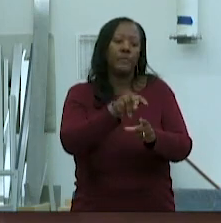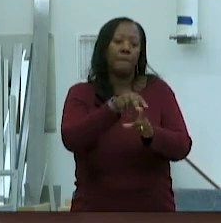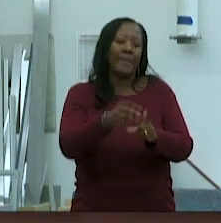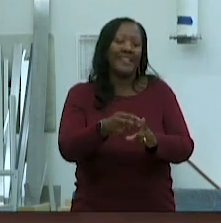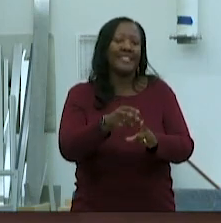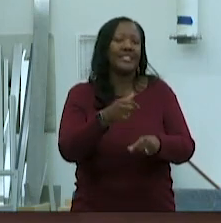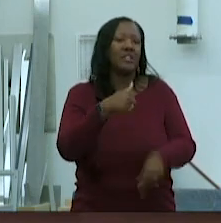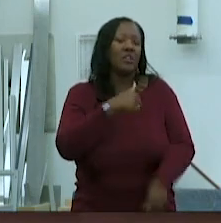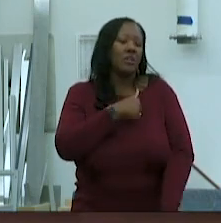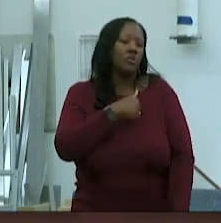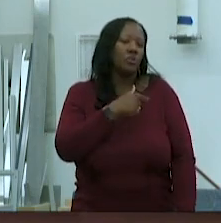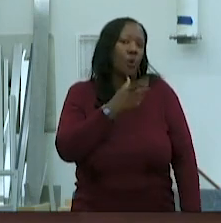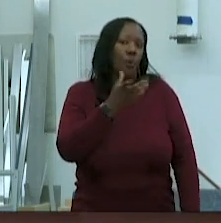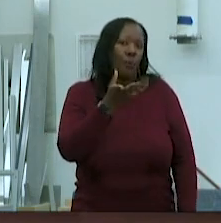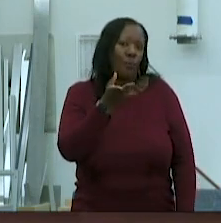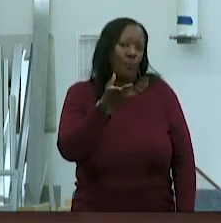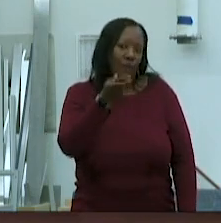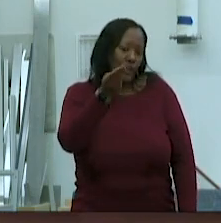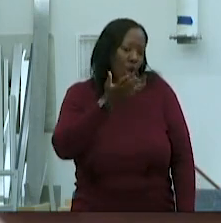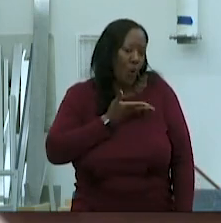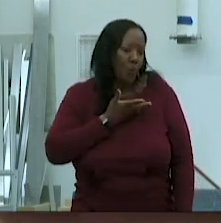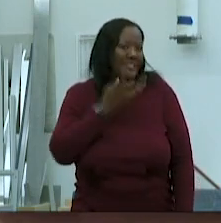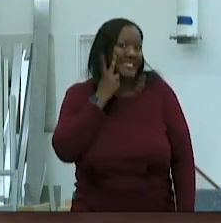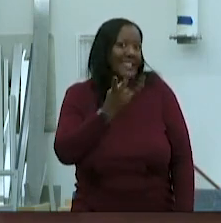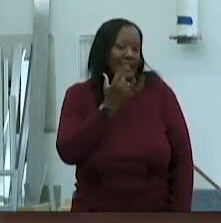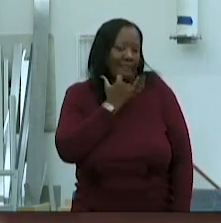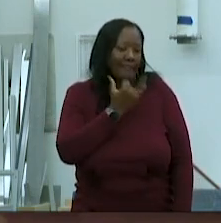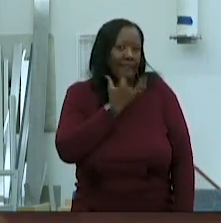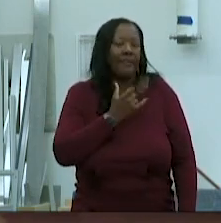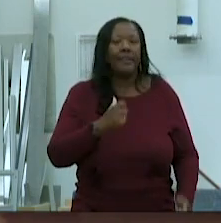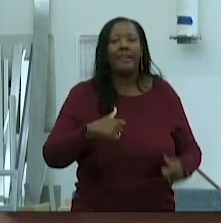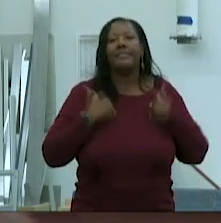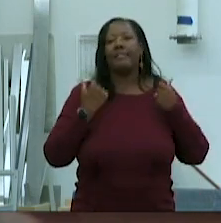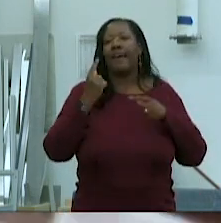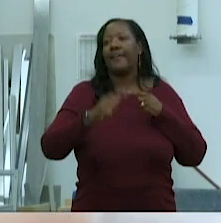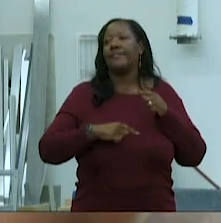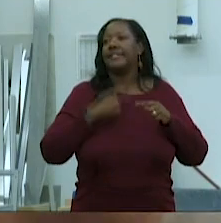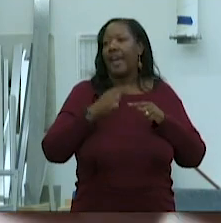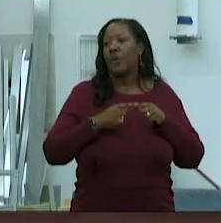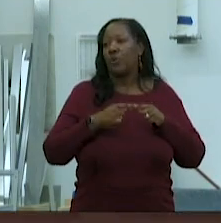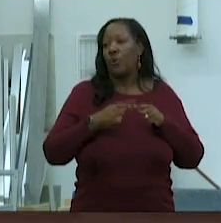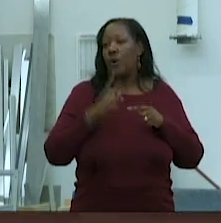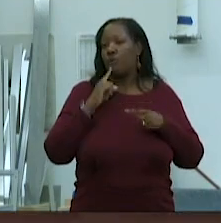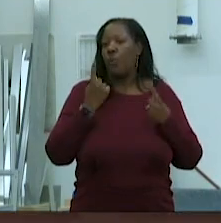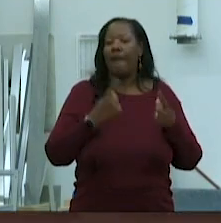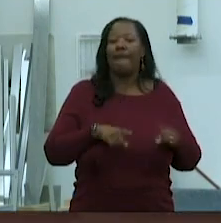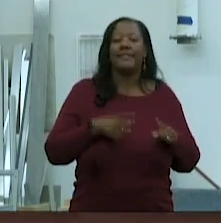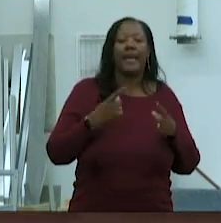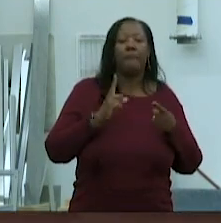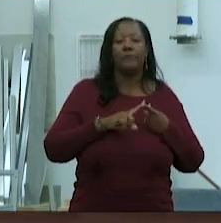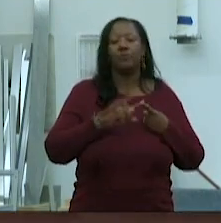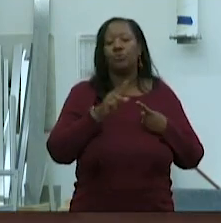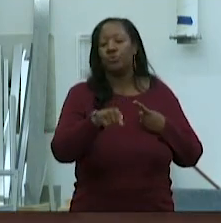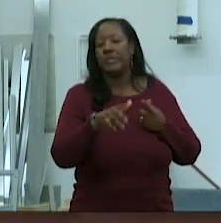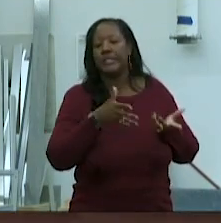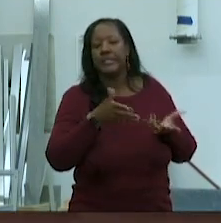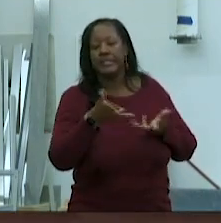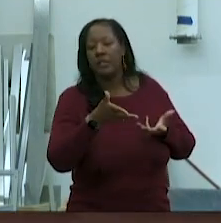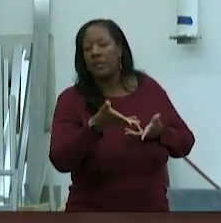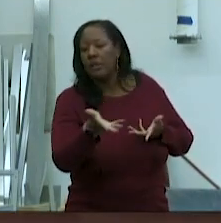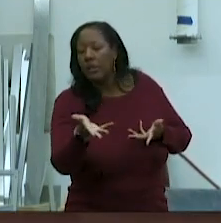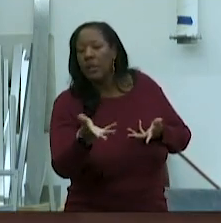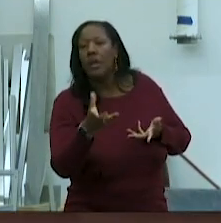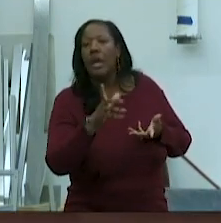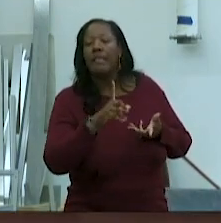that often, or we don't get to see that often the life cycle over time, what has happened to this interactive, unless